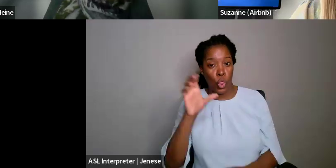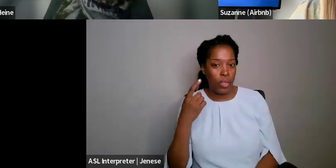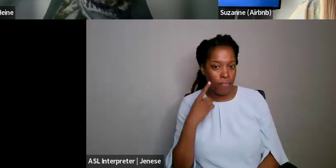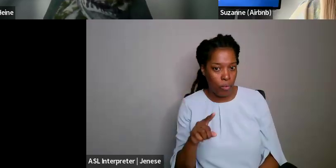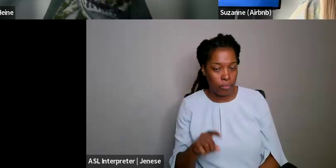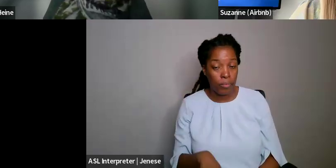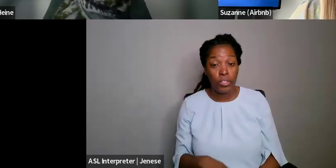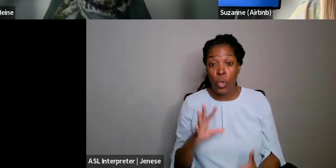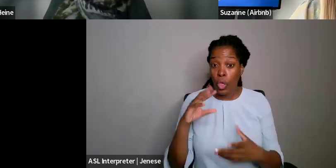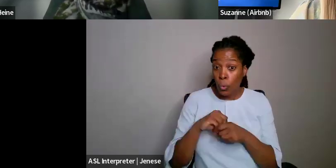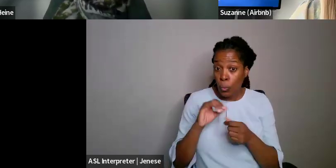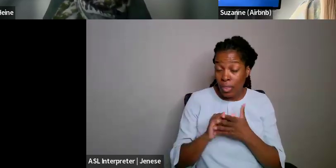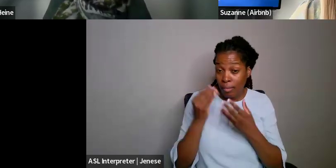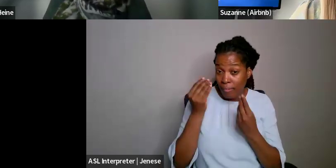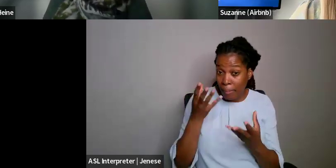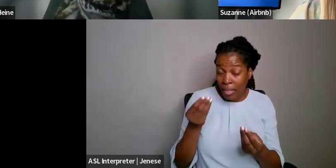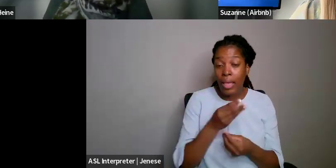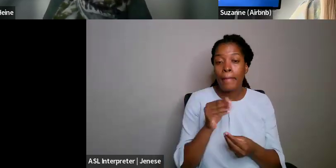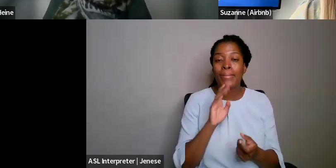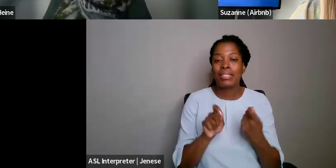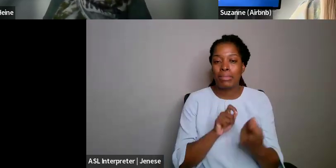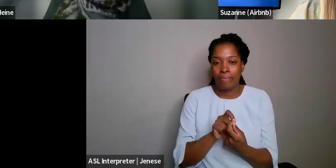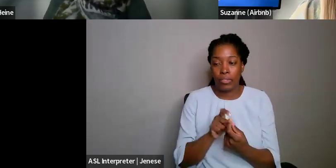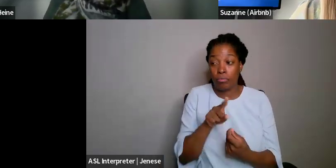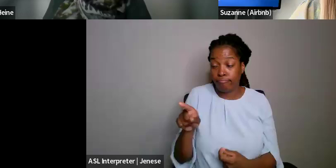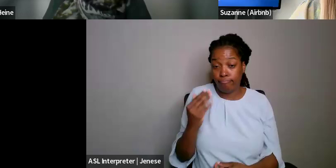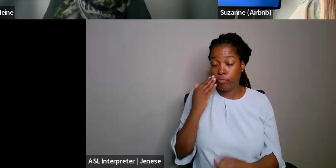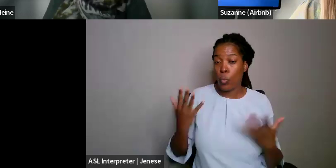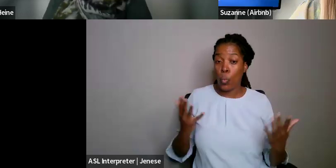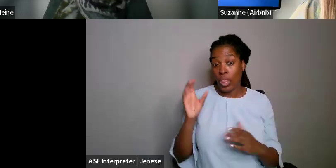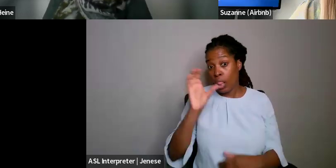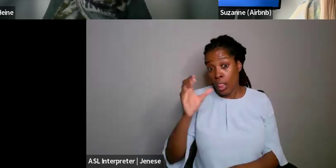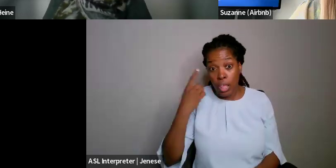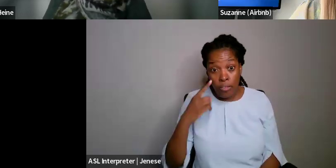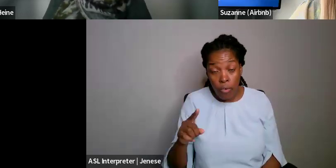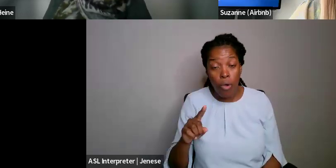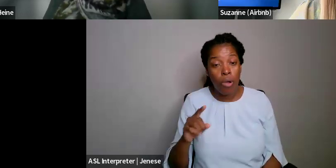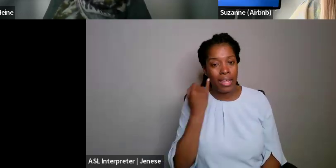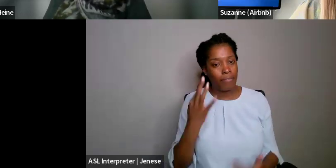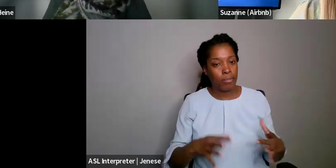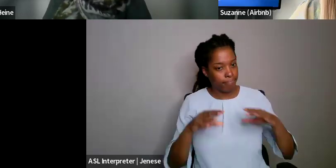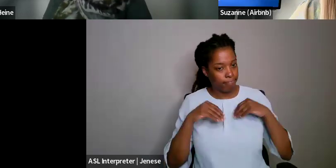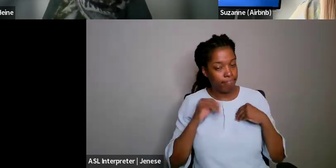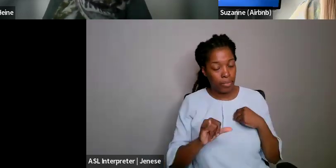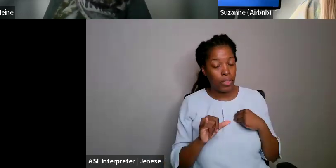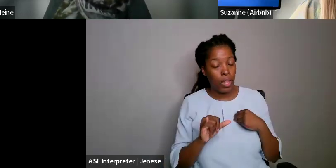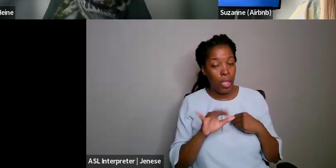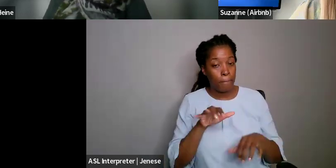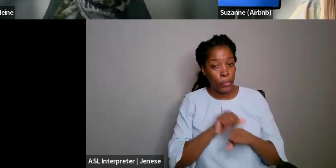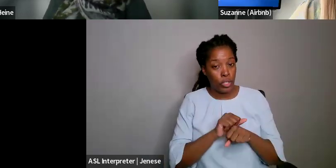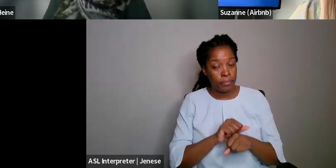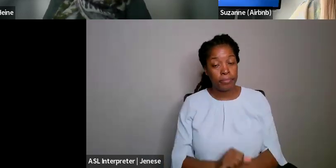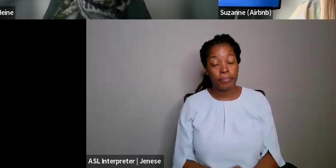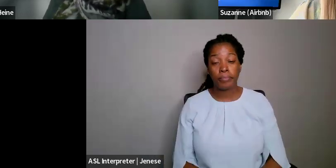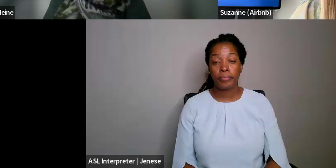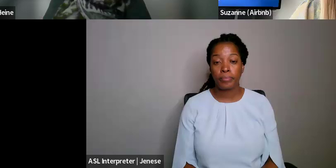possible so they know exactly what they're looking for or going to get when they get to you. And then if they do tell you